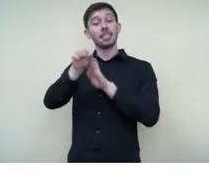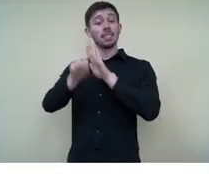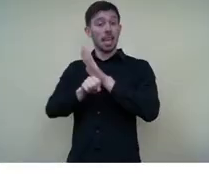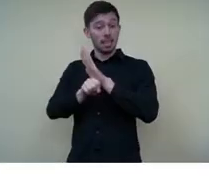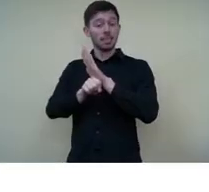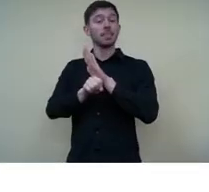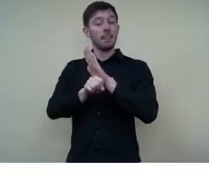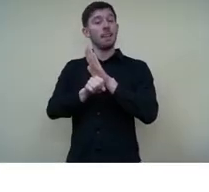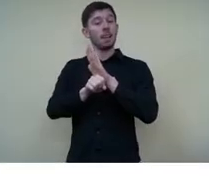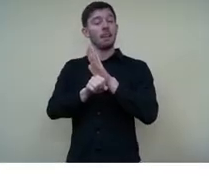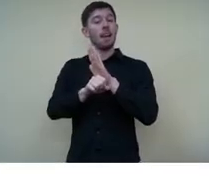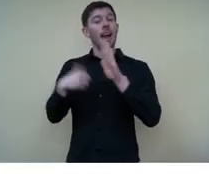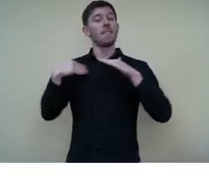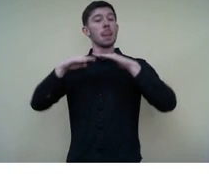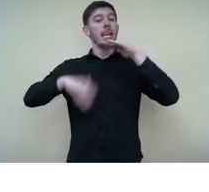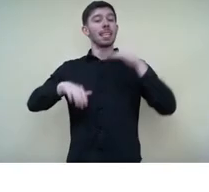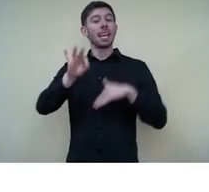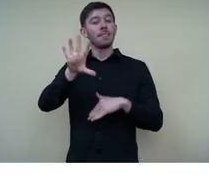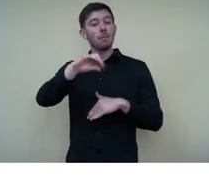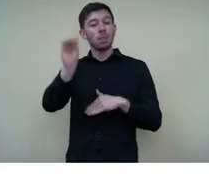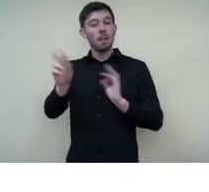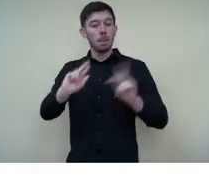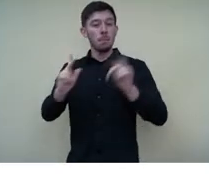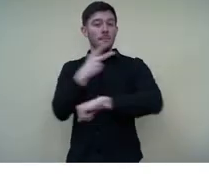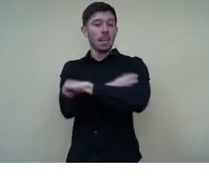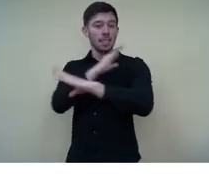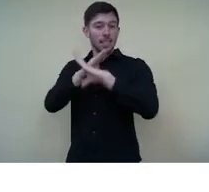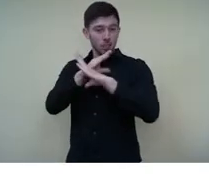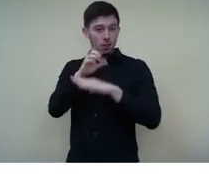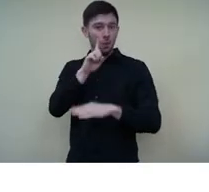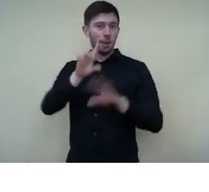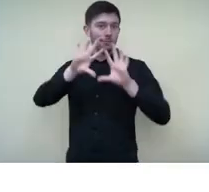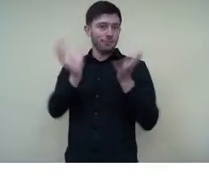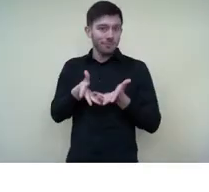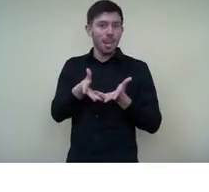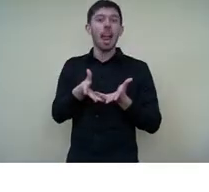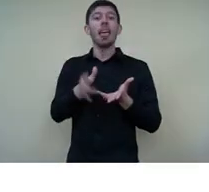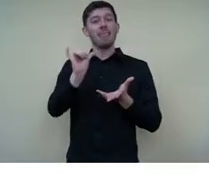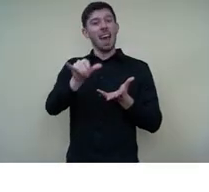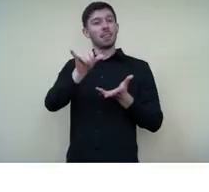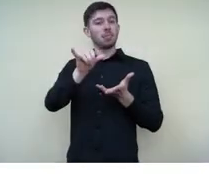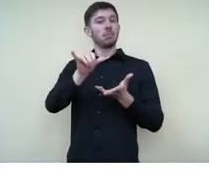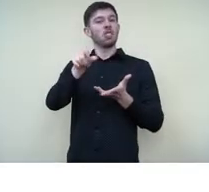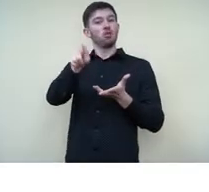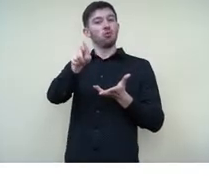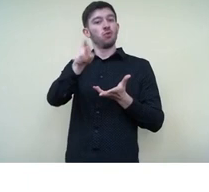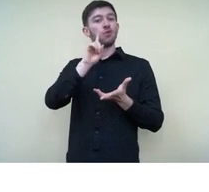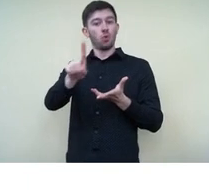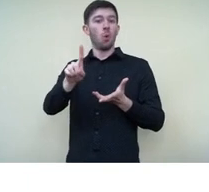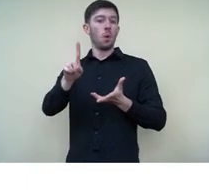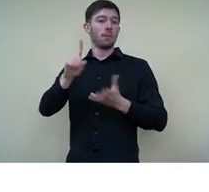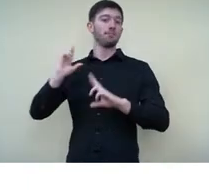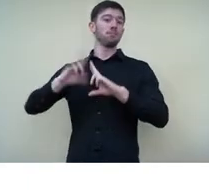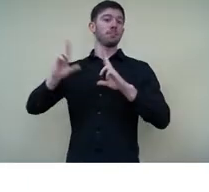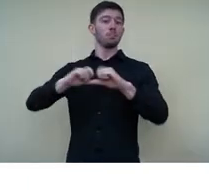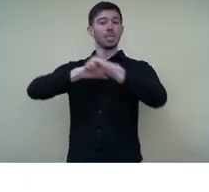below the target of 95%. And that's the rate that experts state is needed to provide maximum protection against diseases.